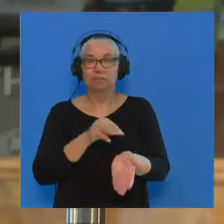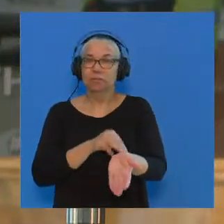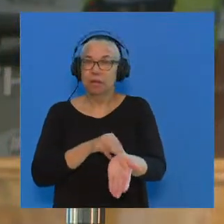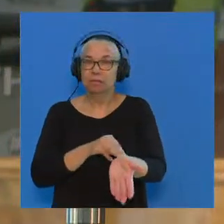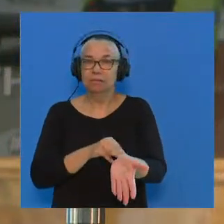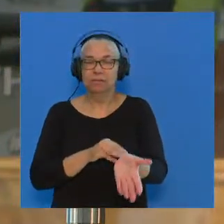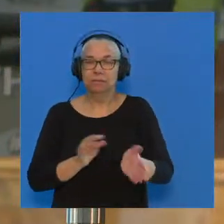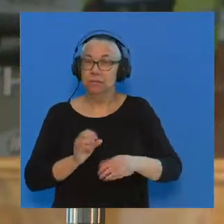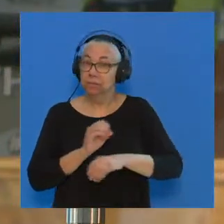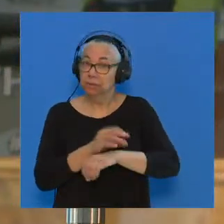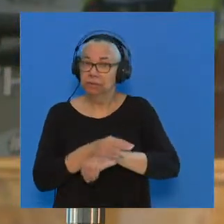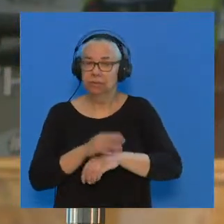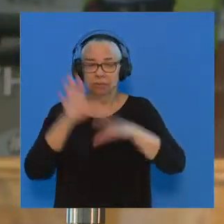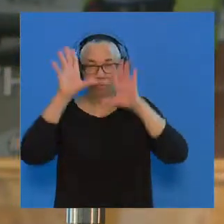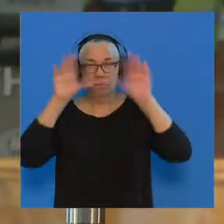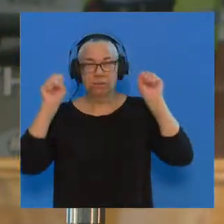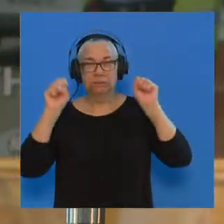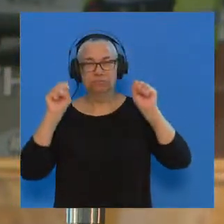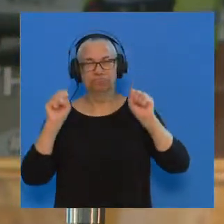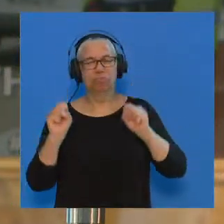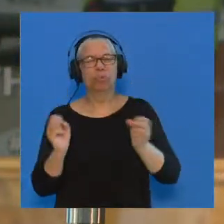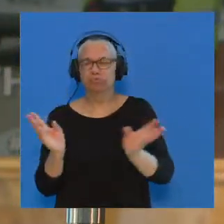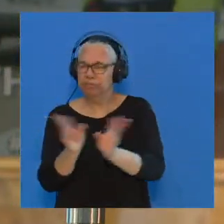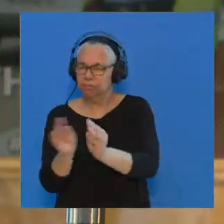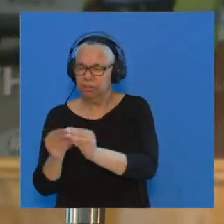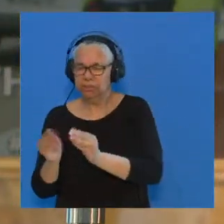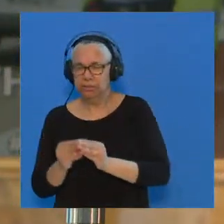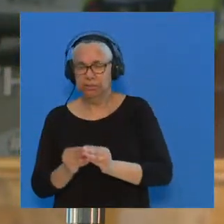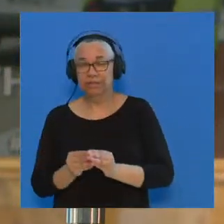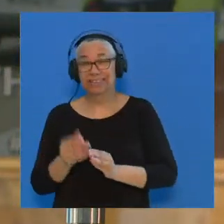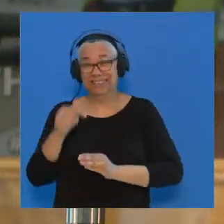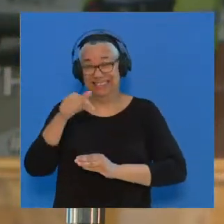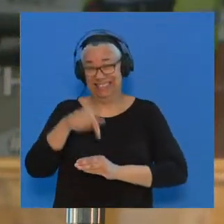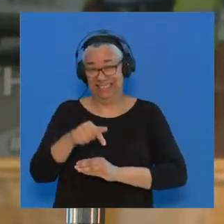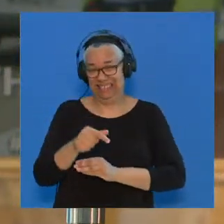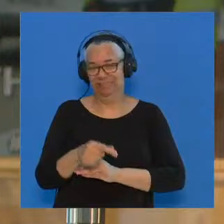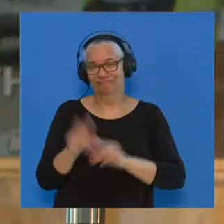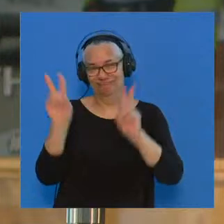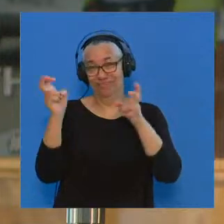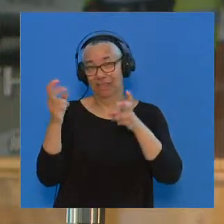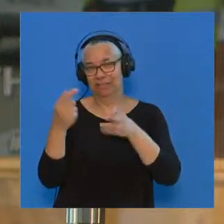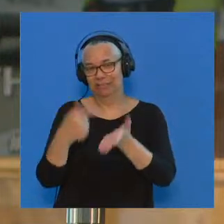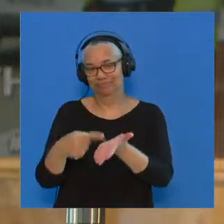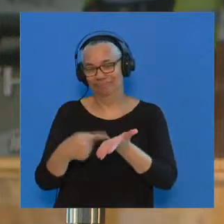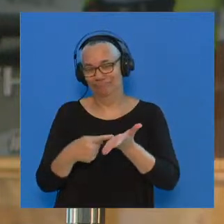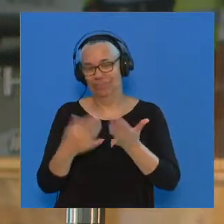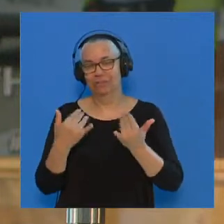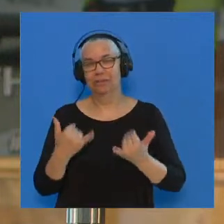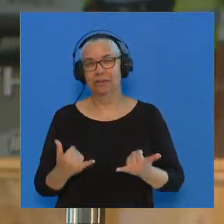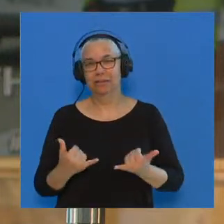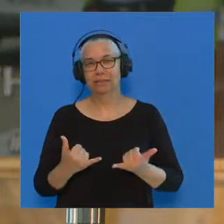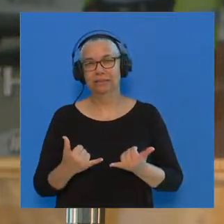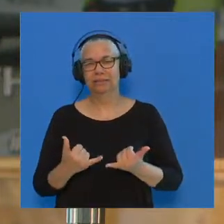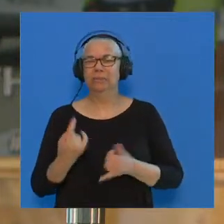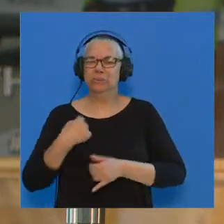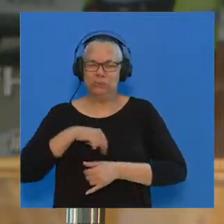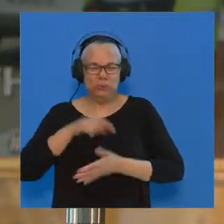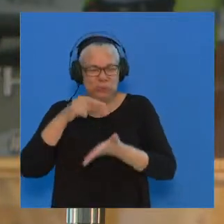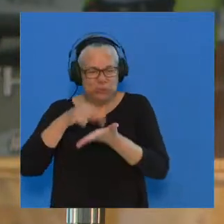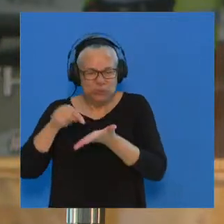that advises the Premier, and we meet quite regularly. In fact, this was one of the items that was discussed today. It is still being